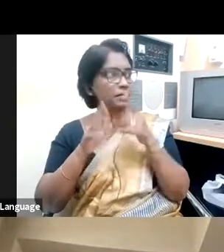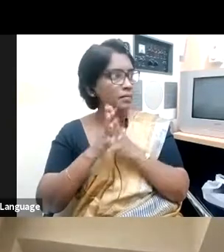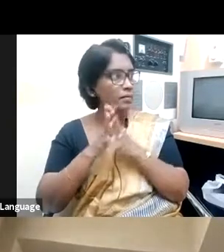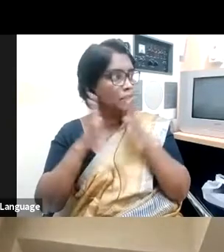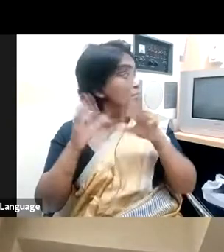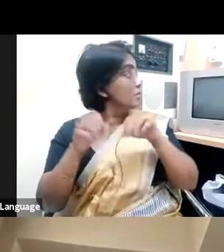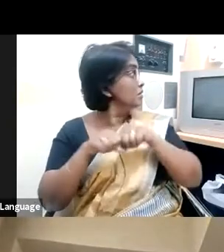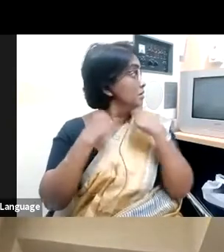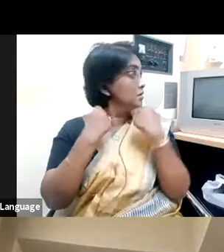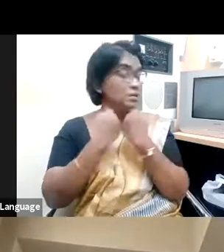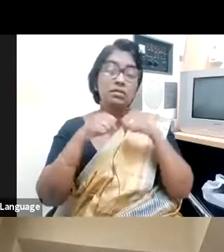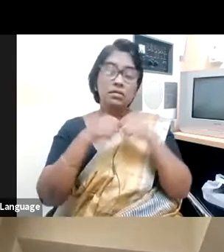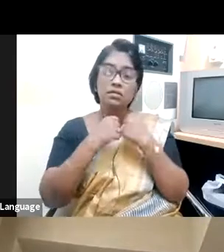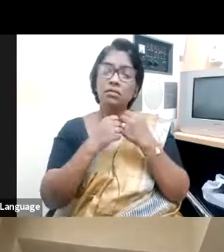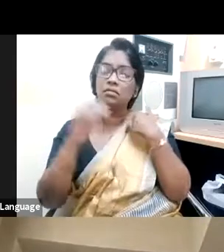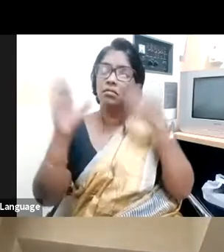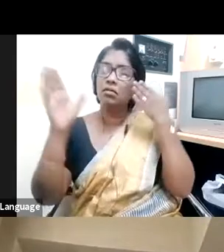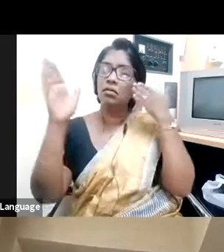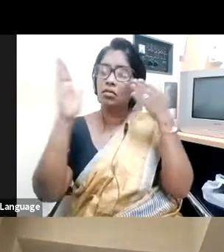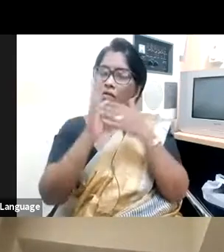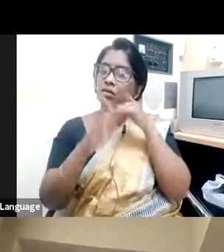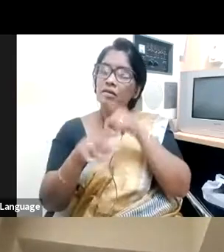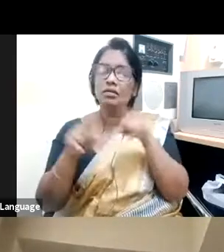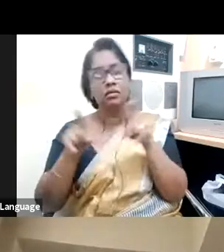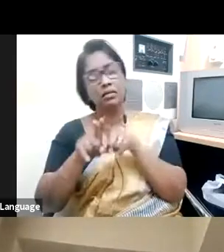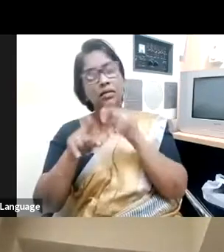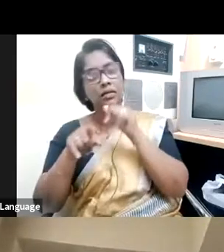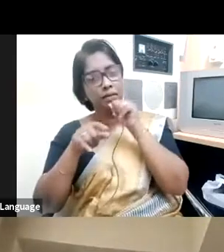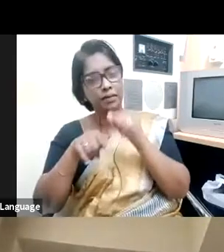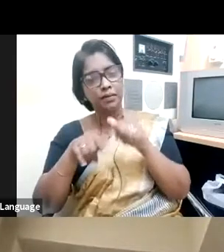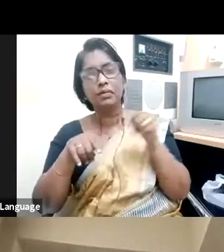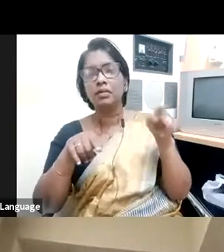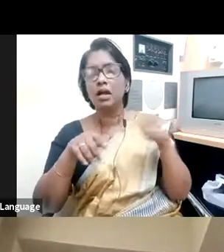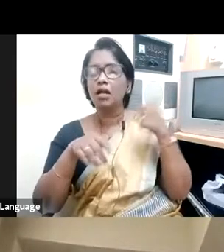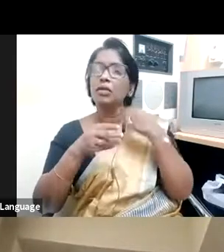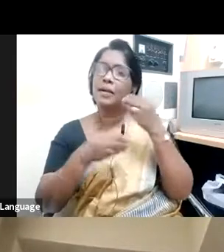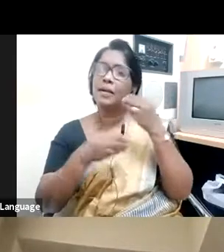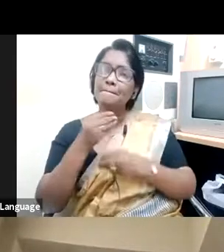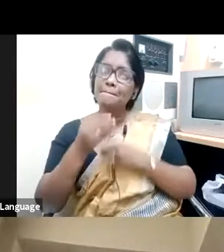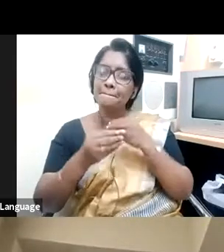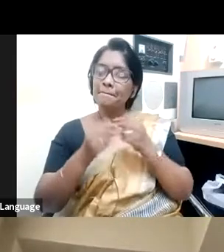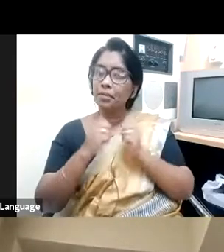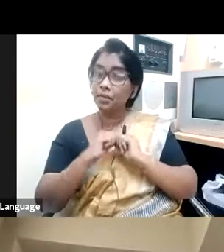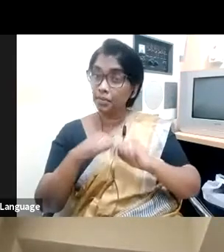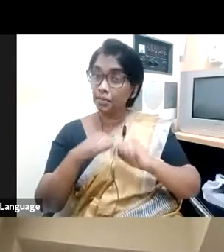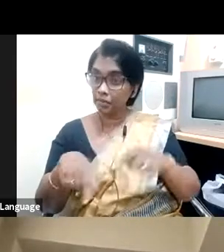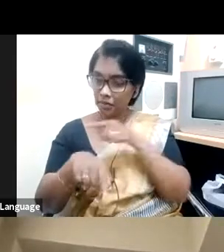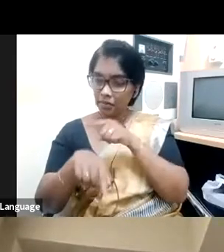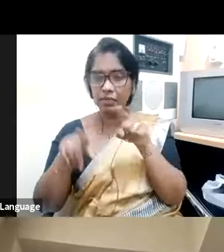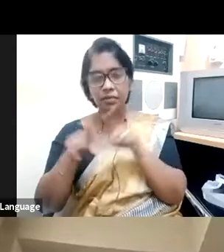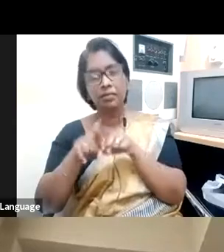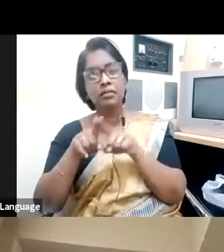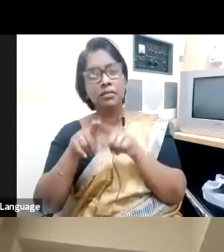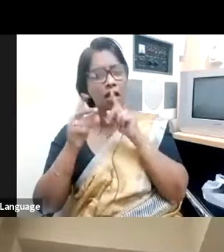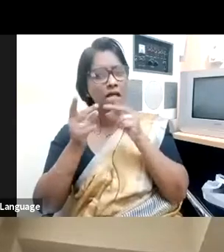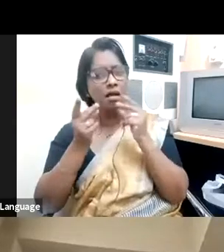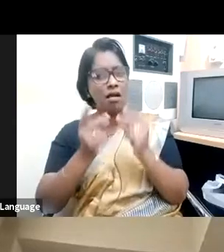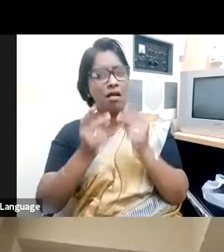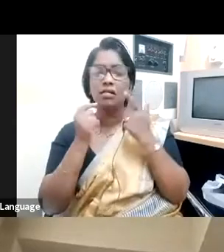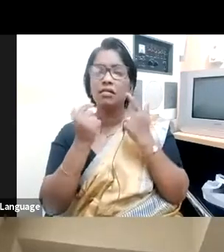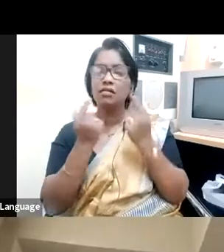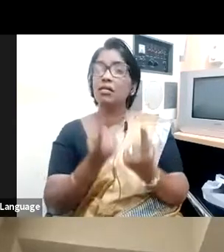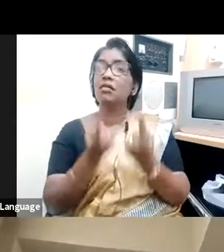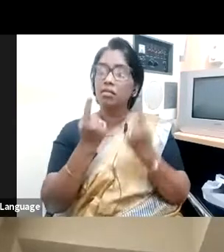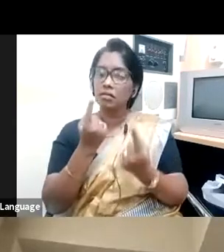And innovation actually does come from dire need of the smaller organizations. So some